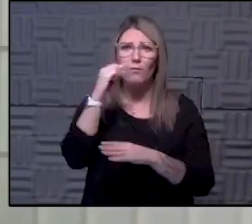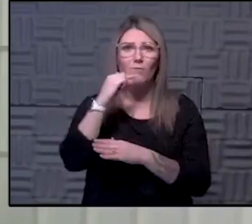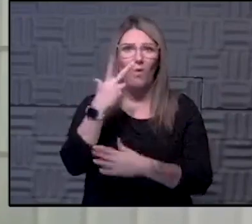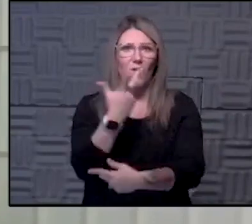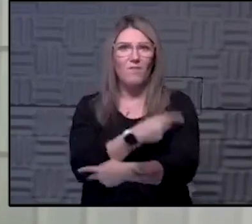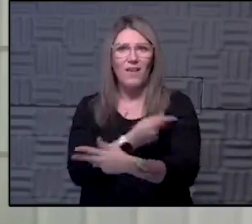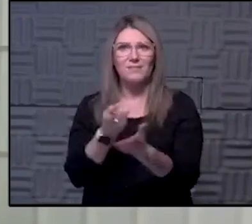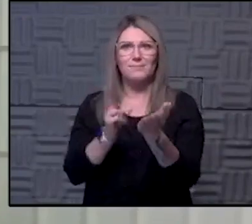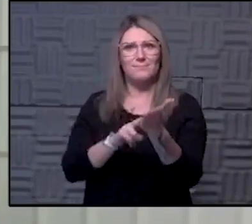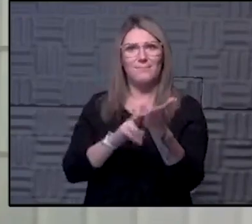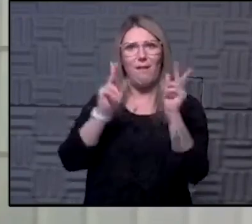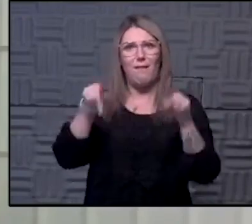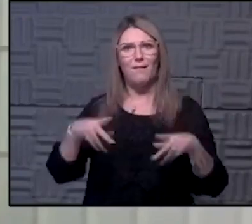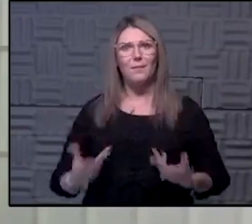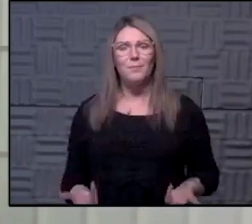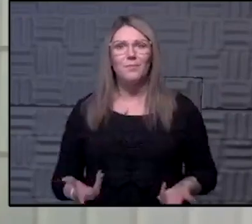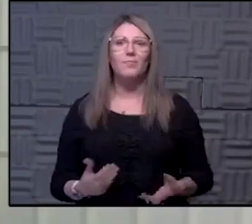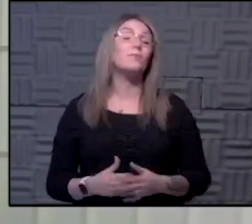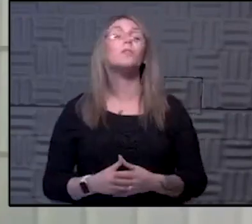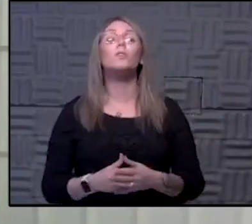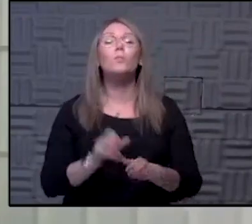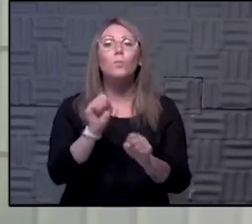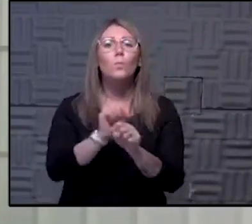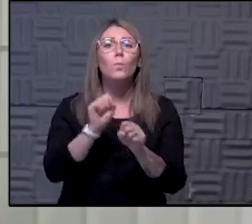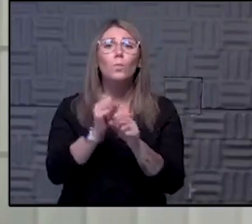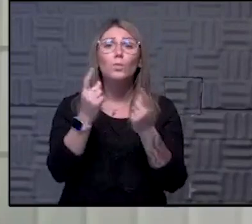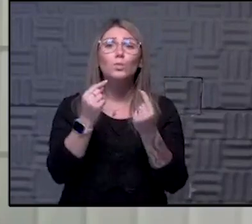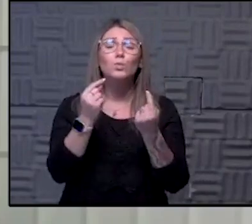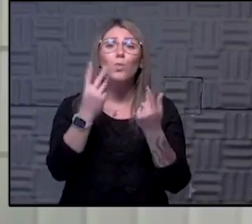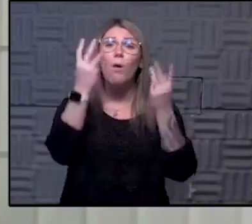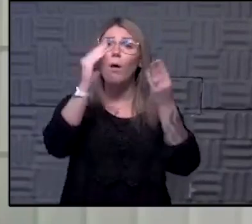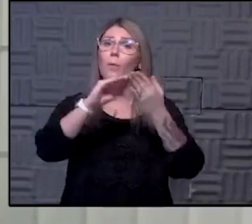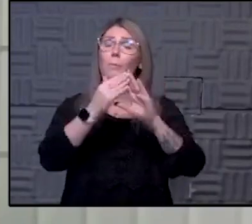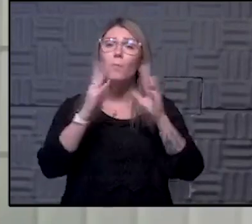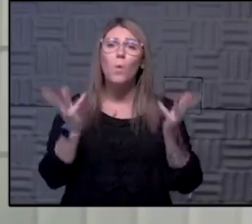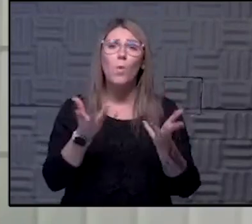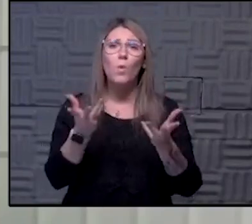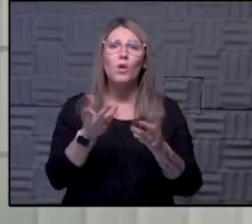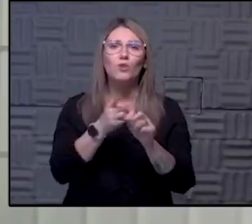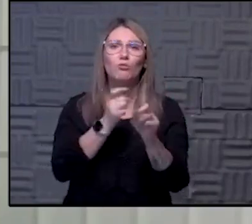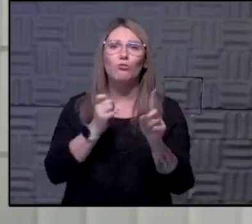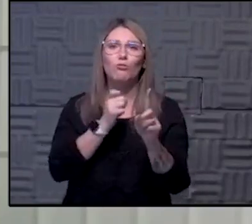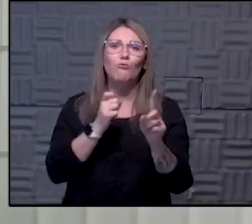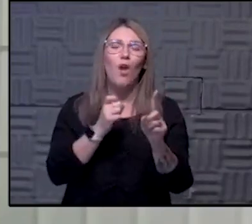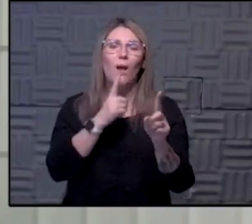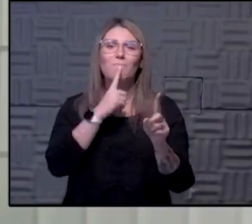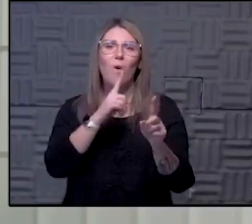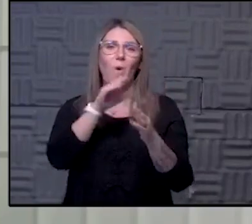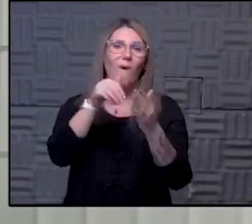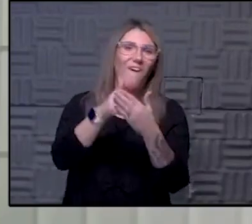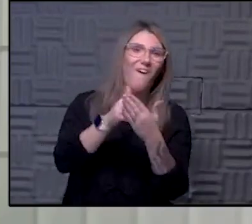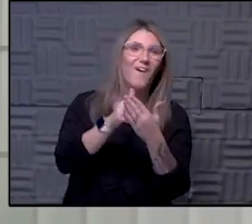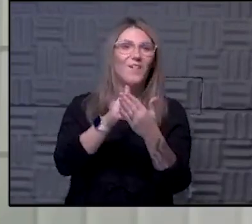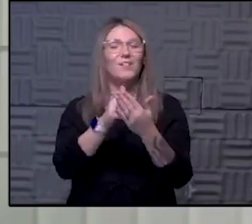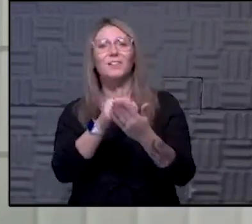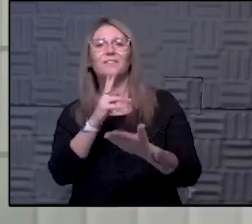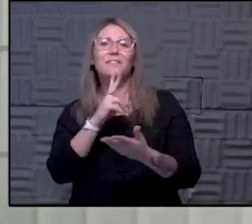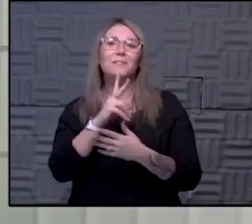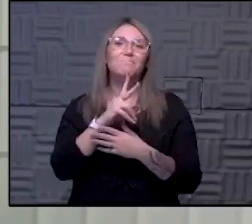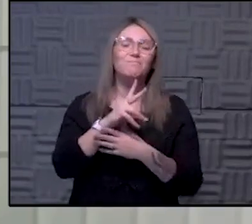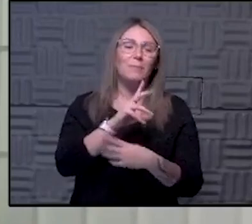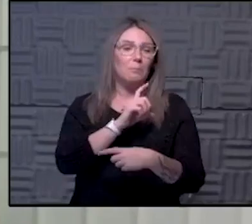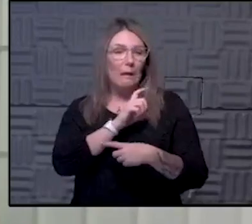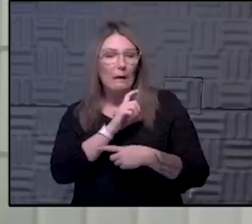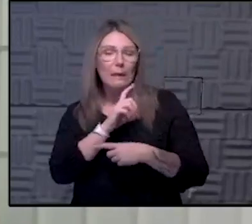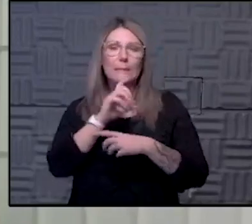vaccine. And so, the work that we do in the community is through frontline community-based organizations, largely a nonprofit